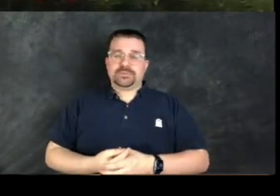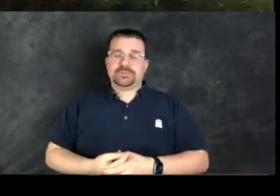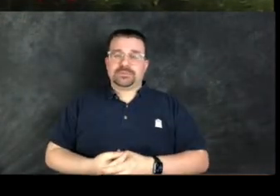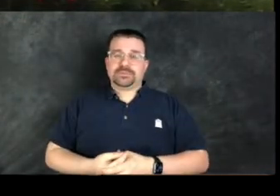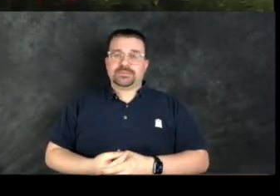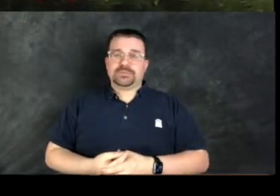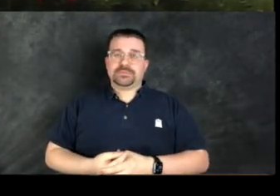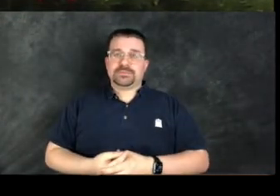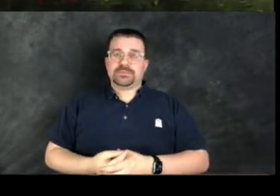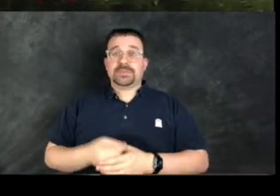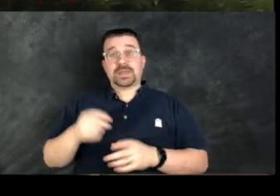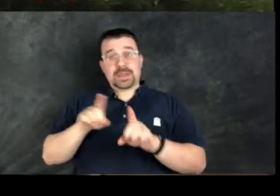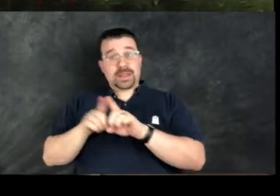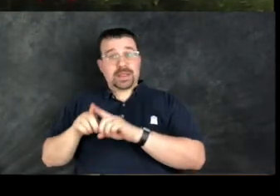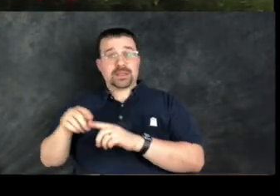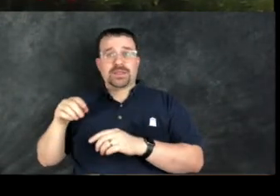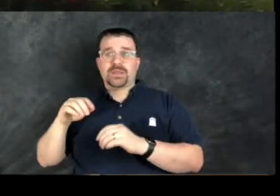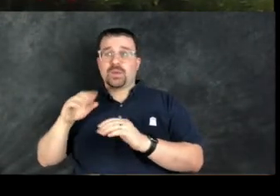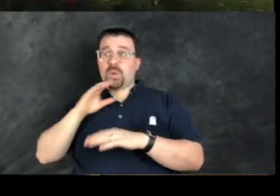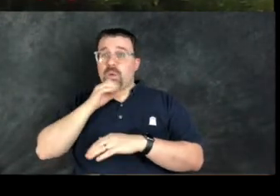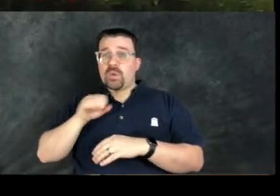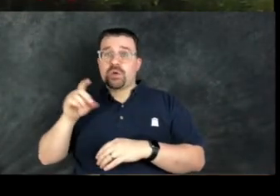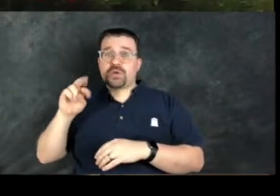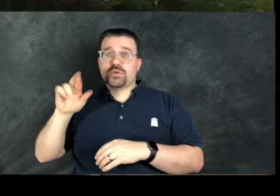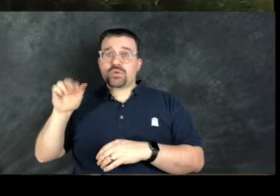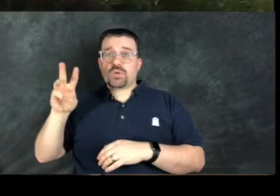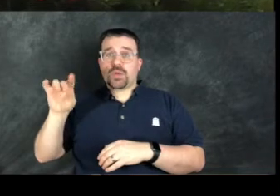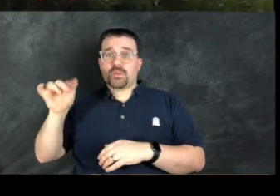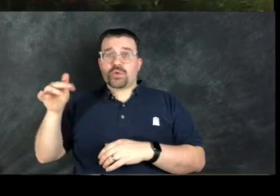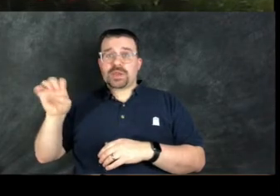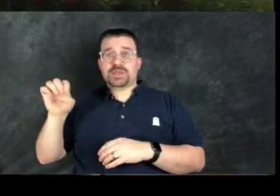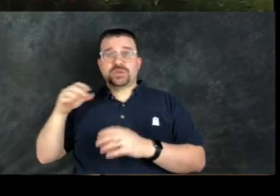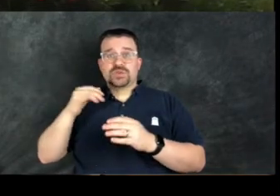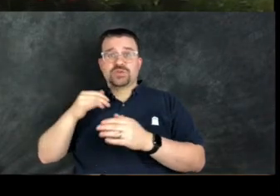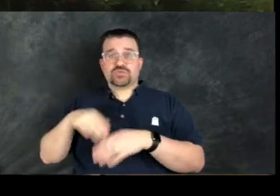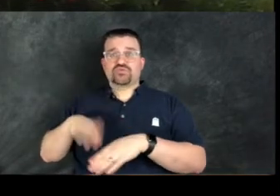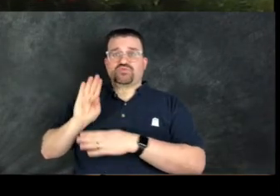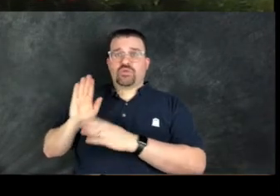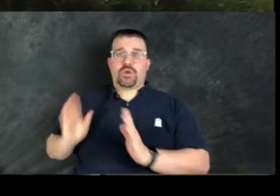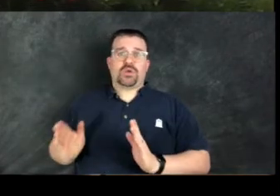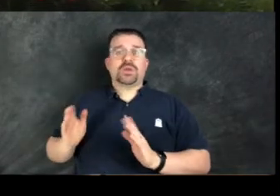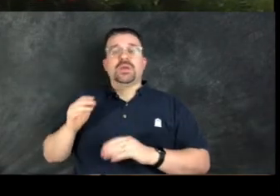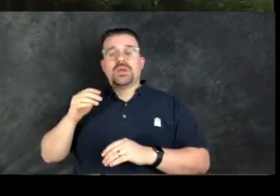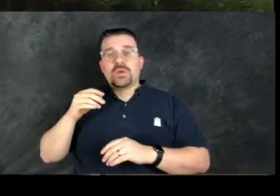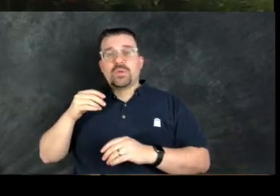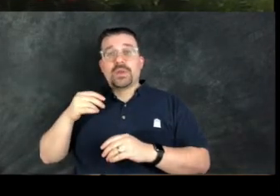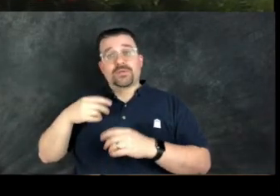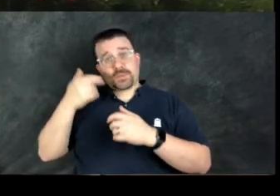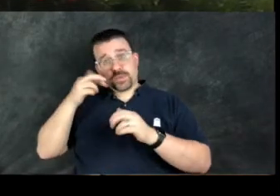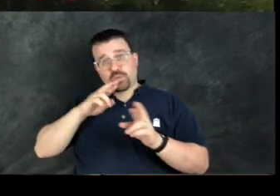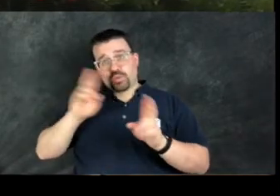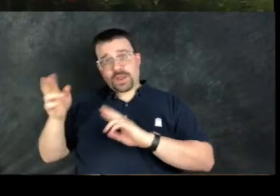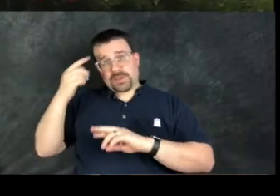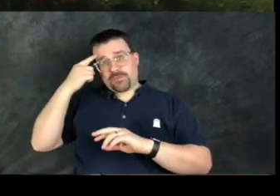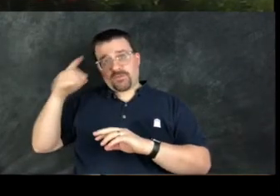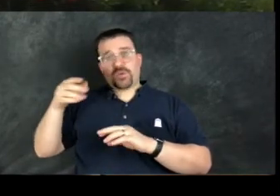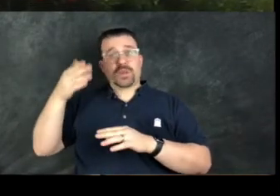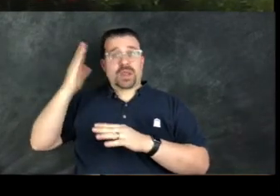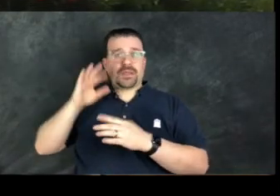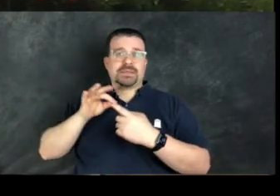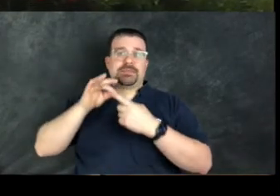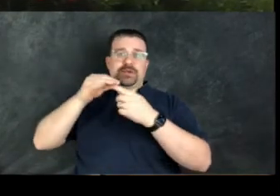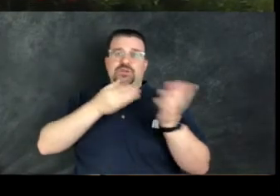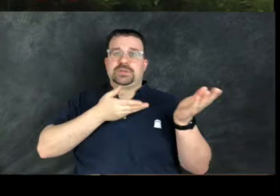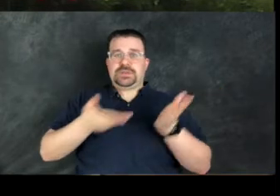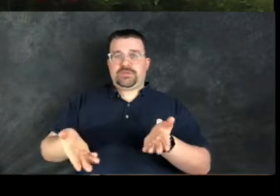Like the old drawbridge drawer, we've got to be ready for God's special delivery. Drawing our drawbridge too